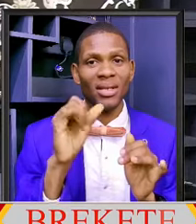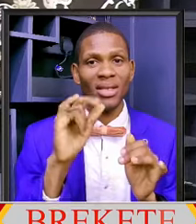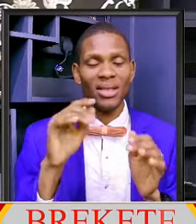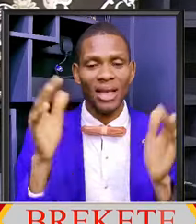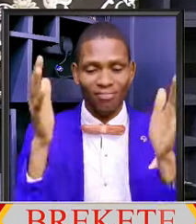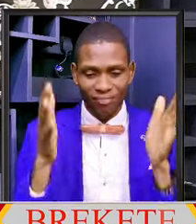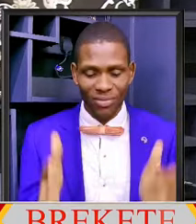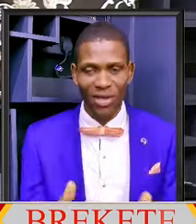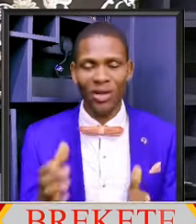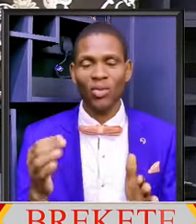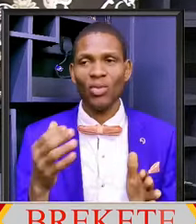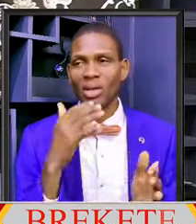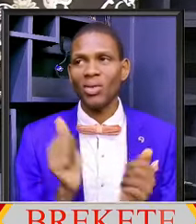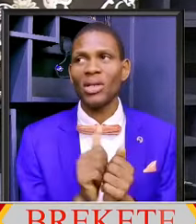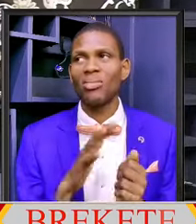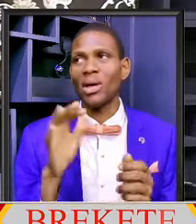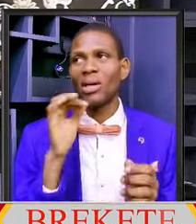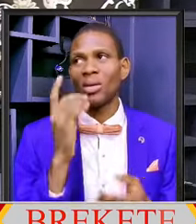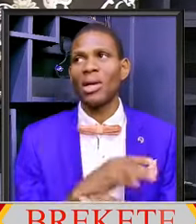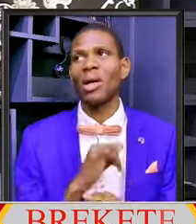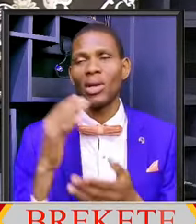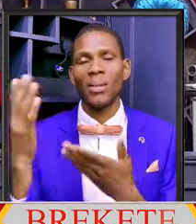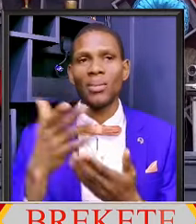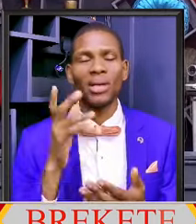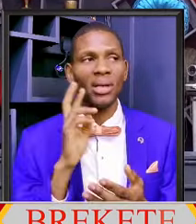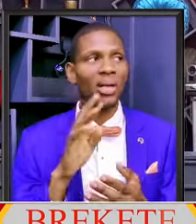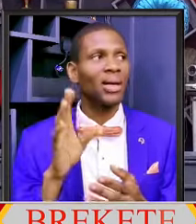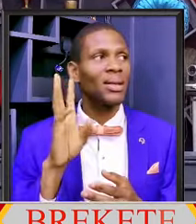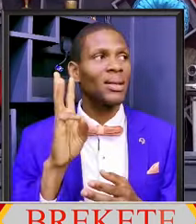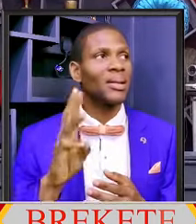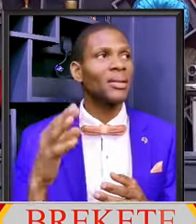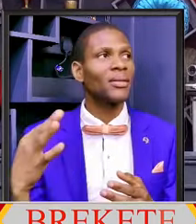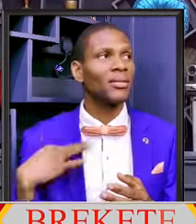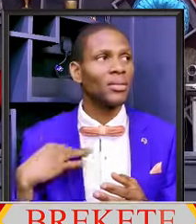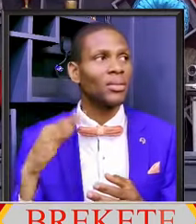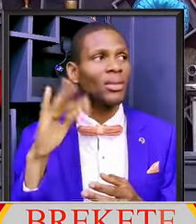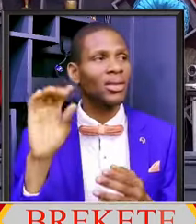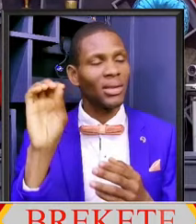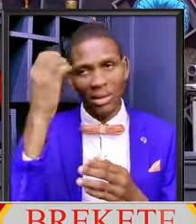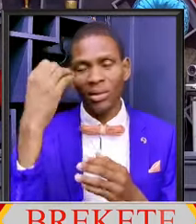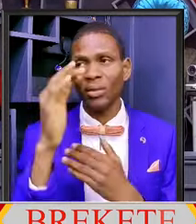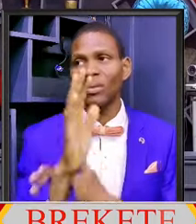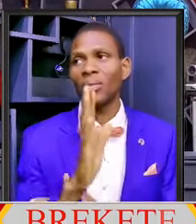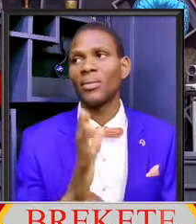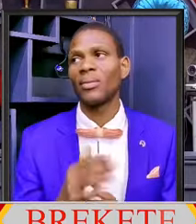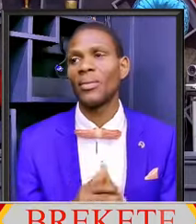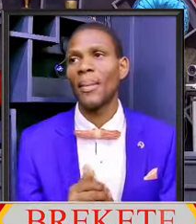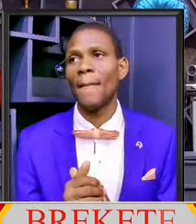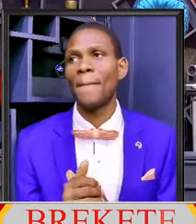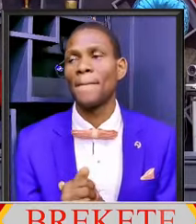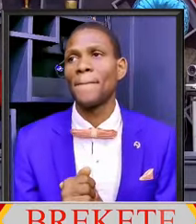same body, the same height. So I'm bringing her 6 clothes by the grace of God. Thank you, ma.